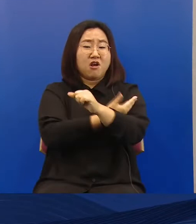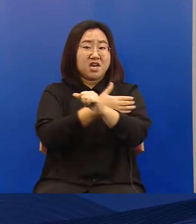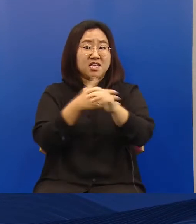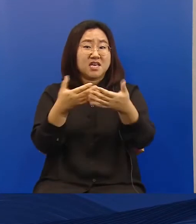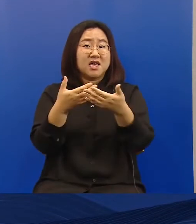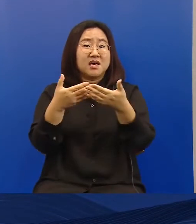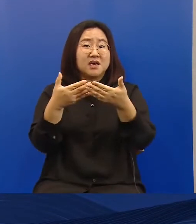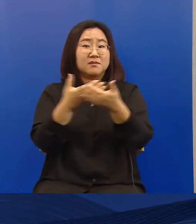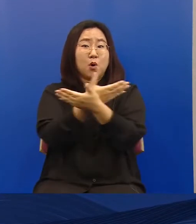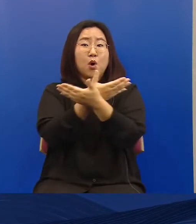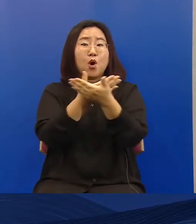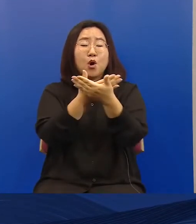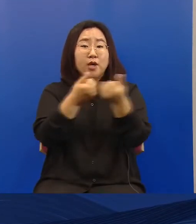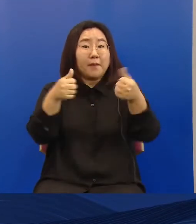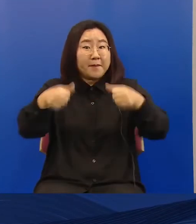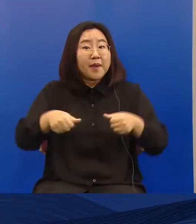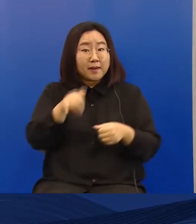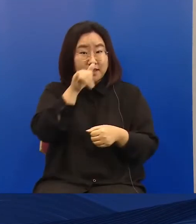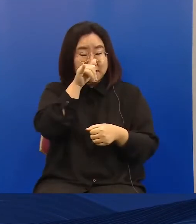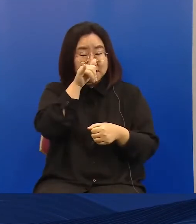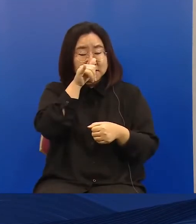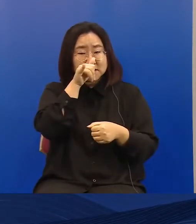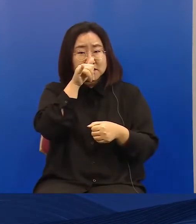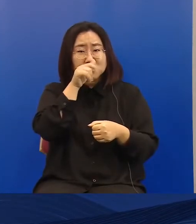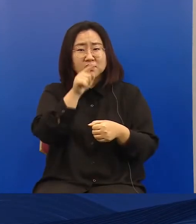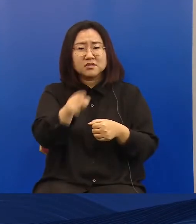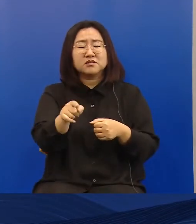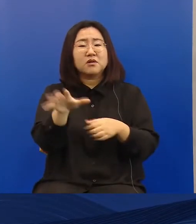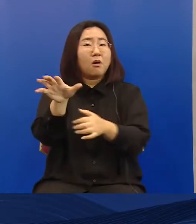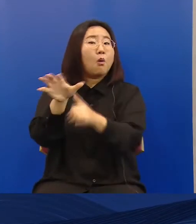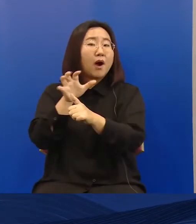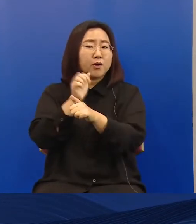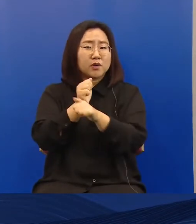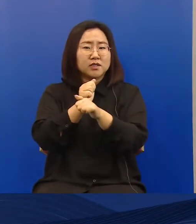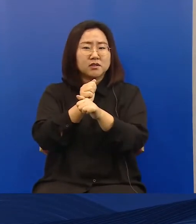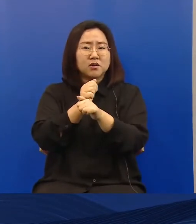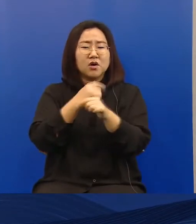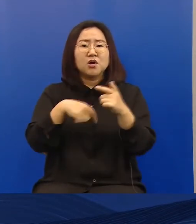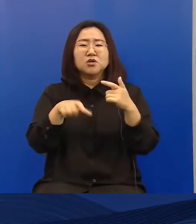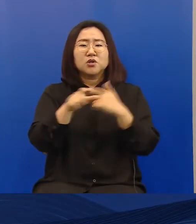Maybe we can refer to one international organization first,